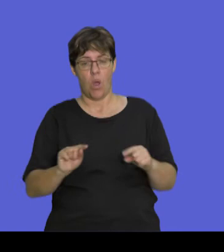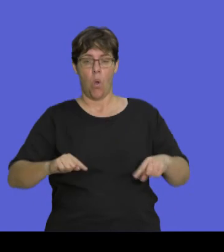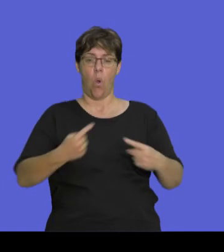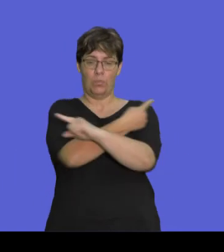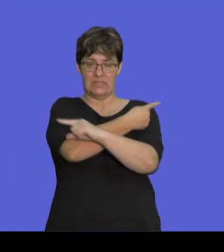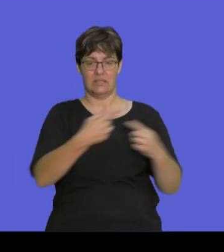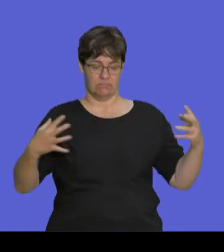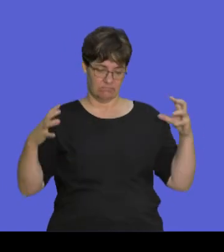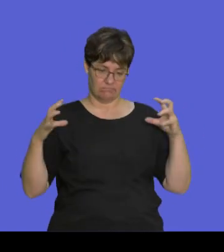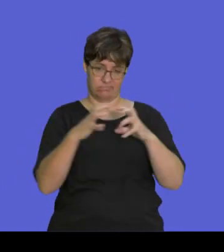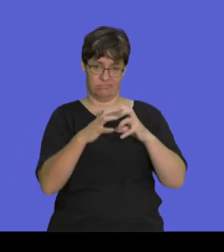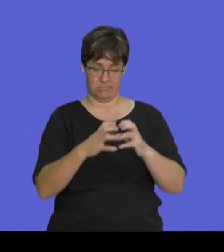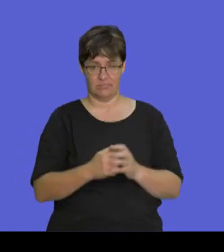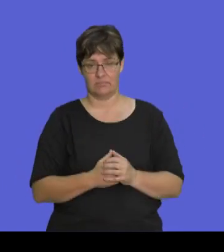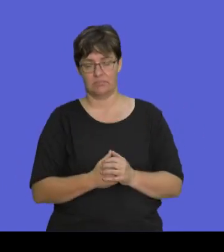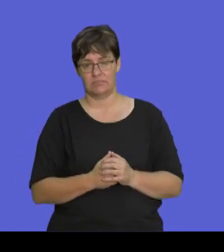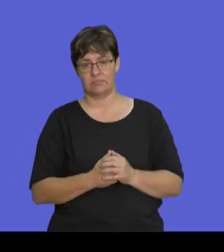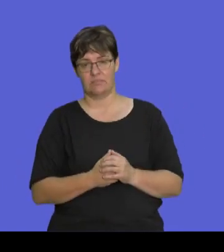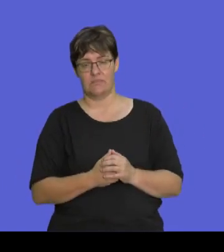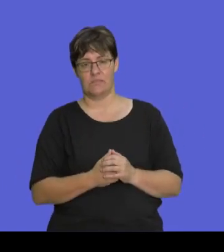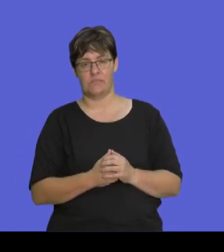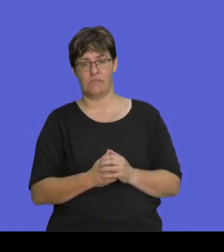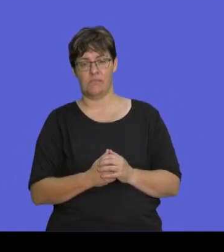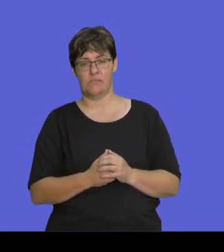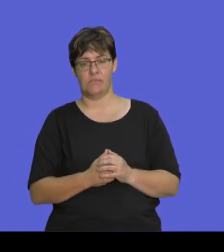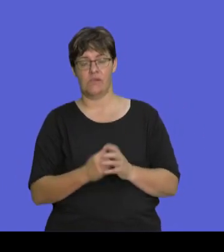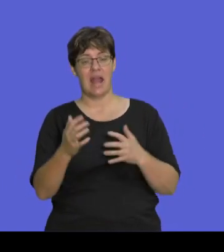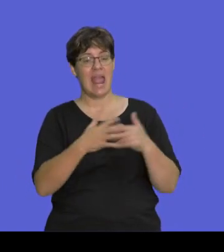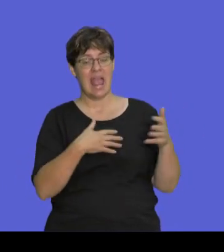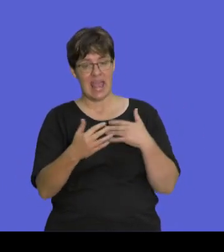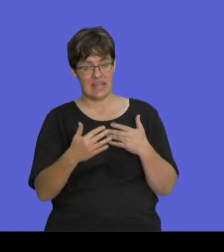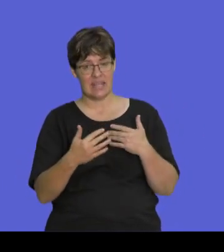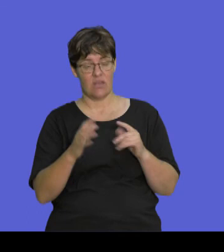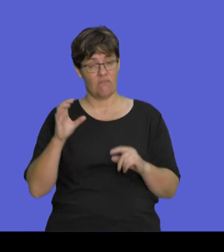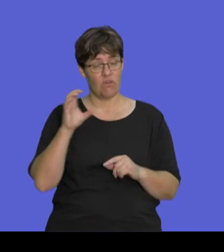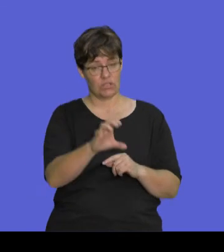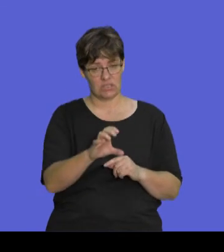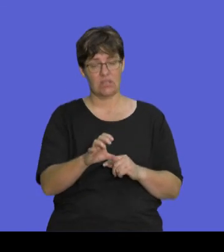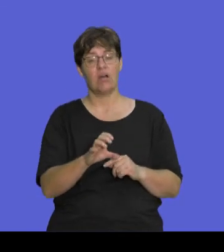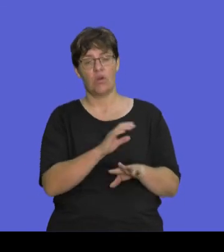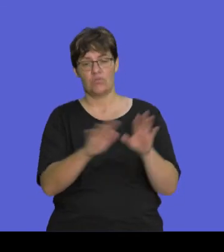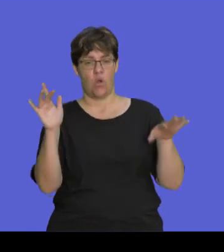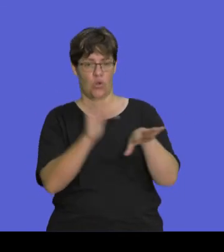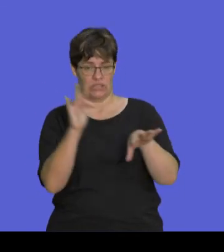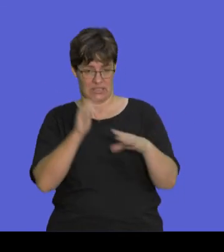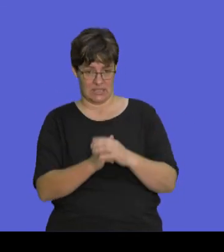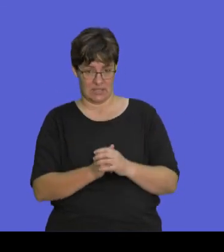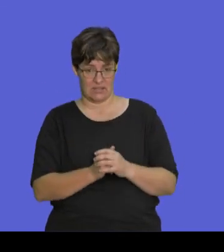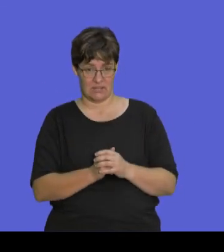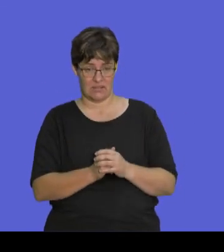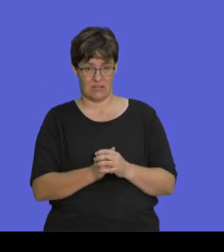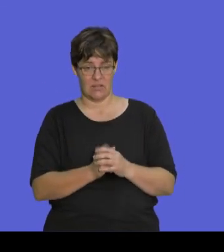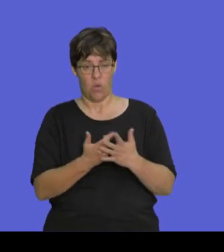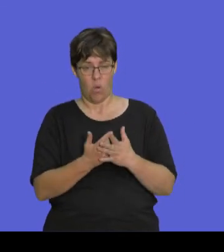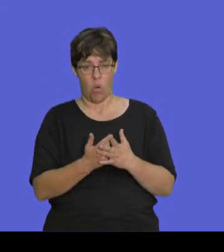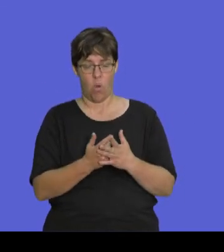each other while opposite, they would actually attract, right? And then any electrostatic force is a non-contact, we've